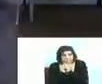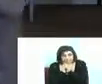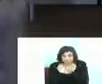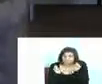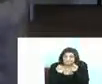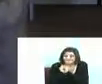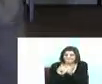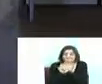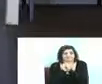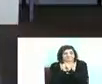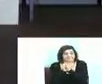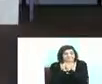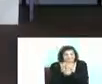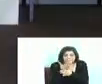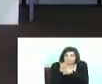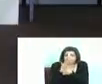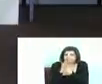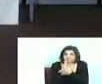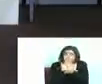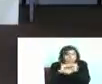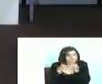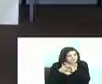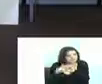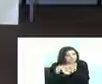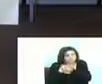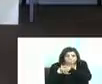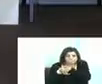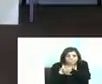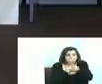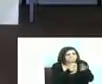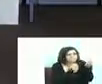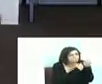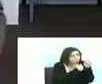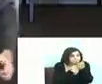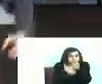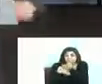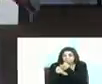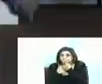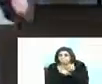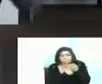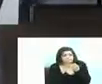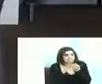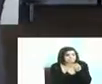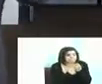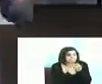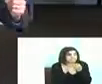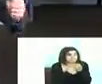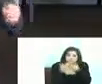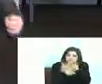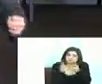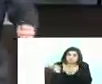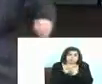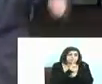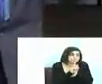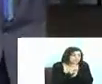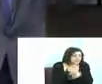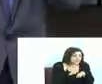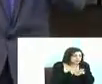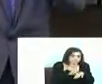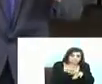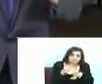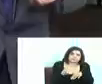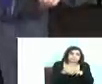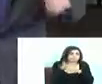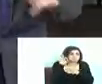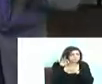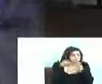together by sharing those stories and knowing that we're supporting one another wherever we are on the journey, we can find that deeper connection so that we